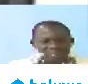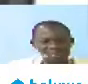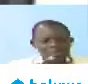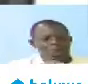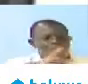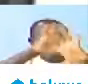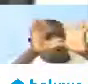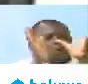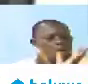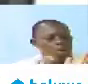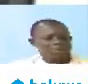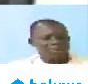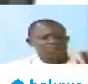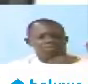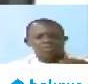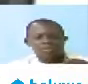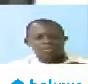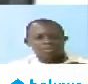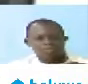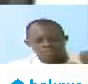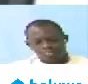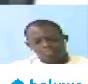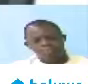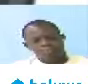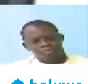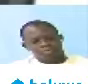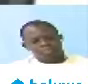they are responsible for all. So